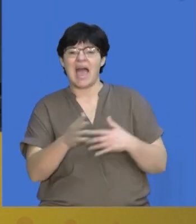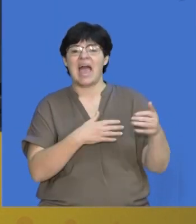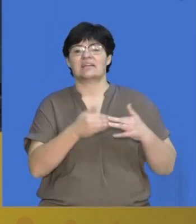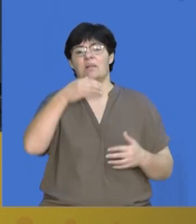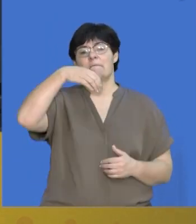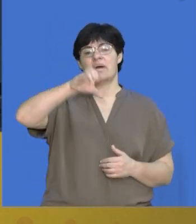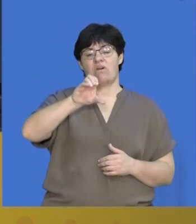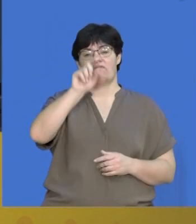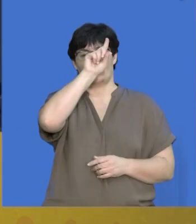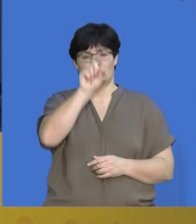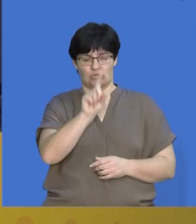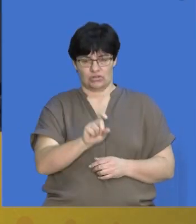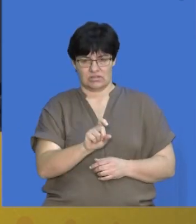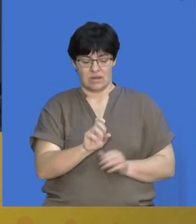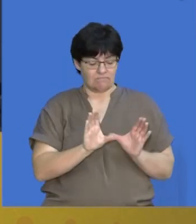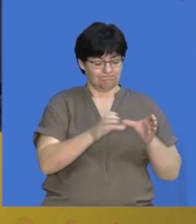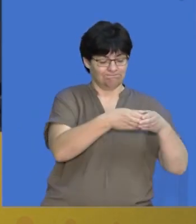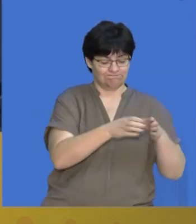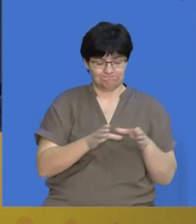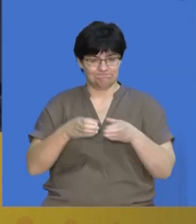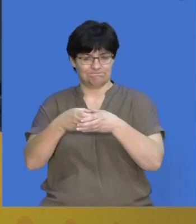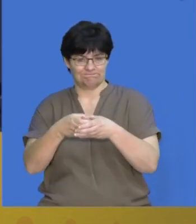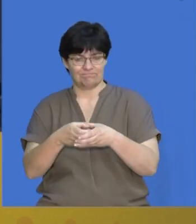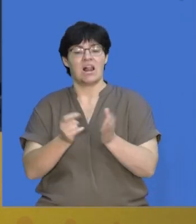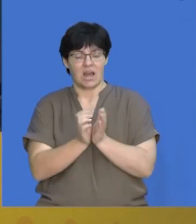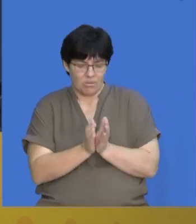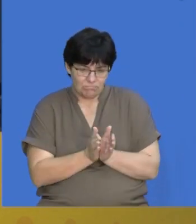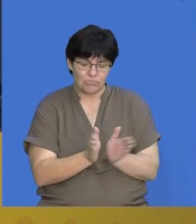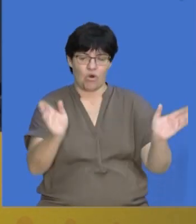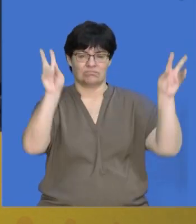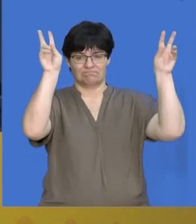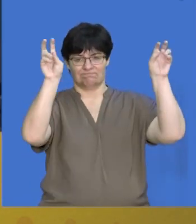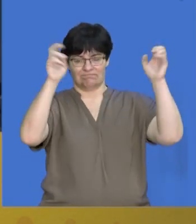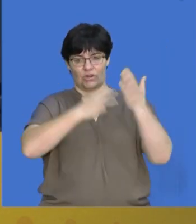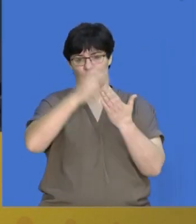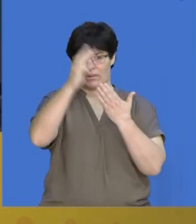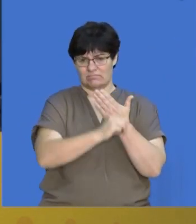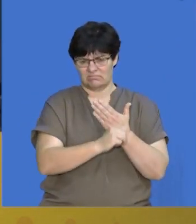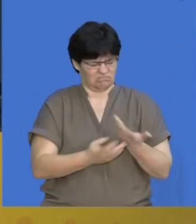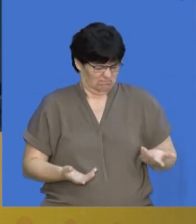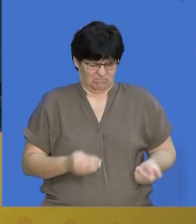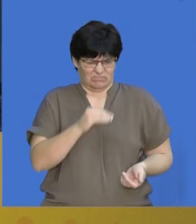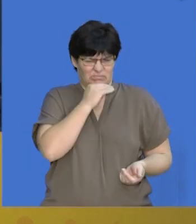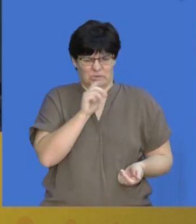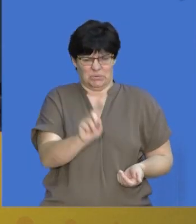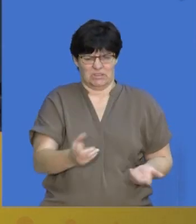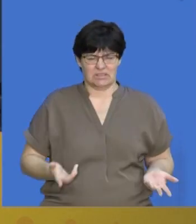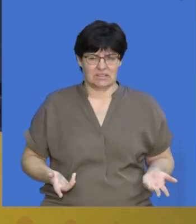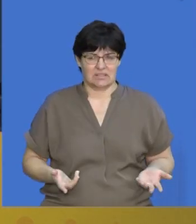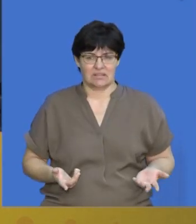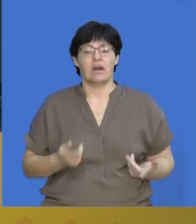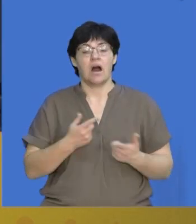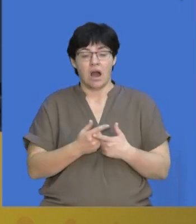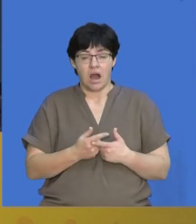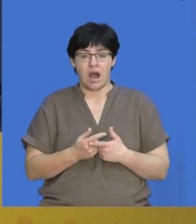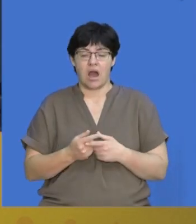paragraph questions and grouped them according to the broad curriculum topics. What does this mean? I've taken all the